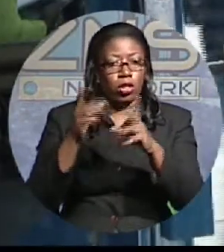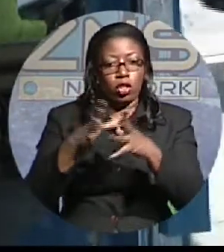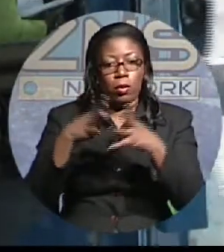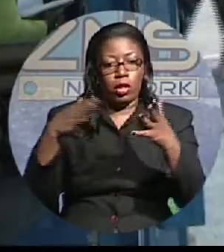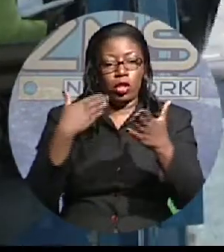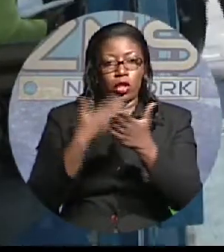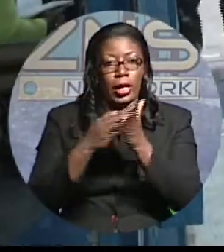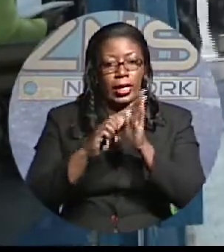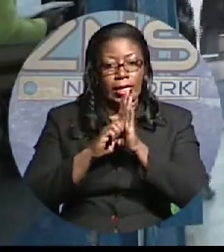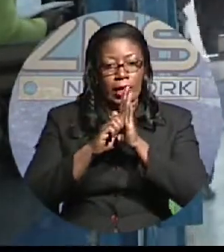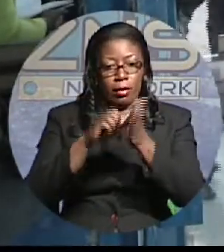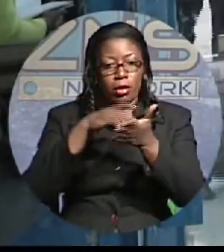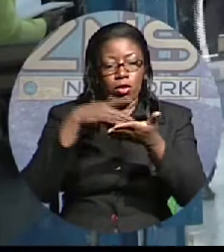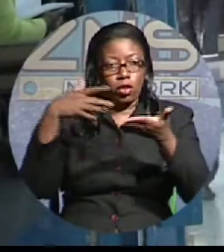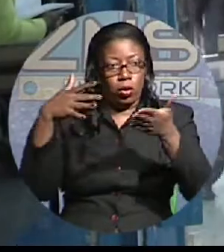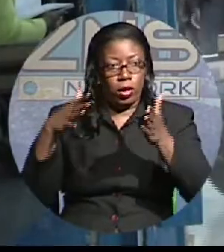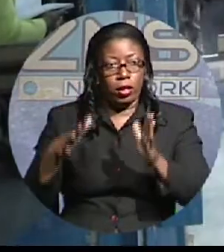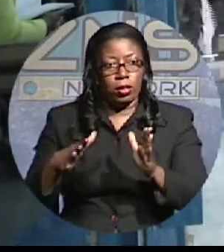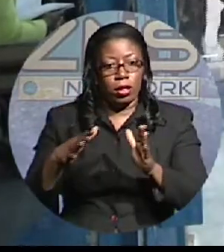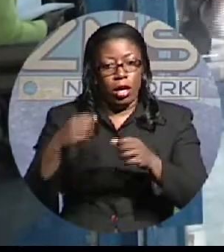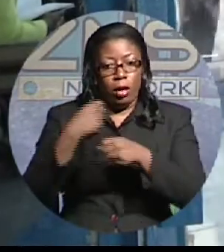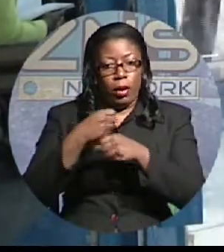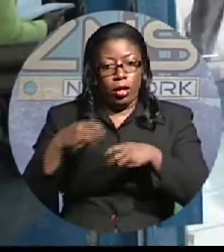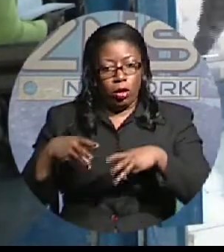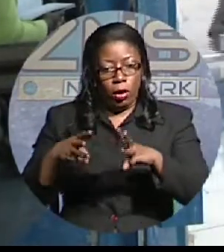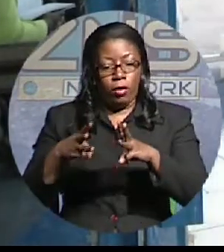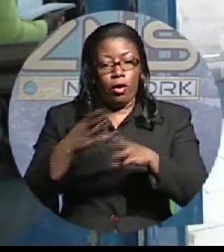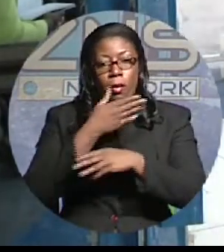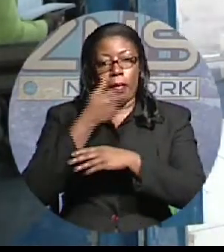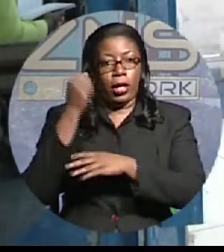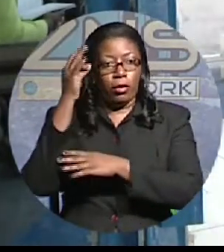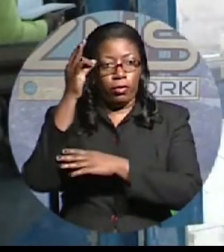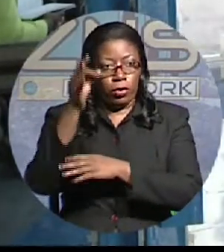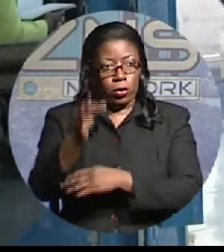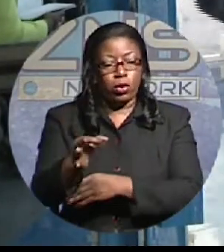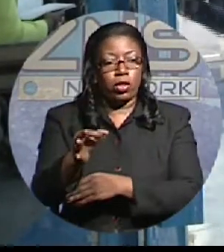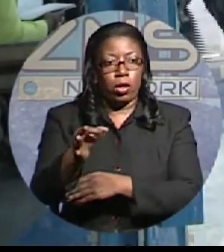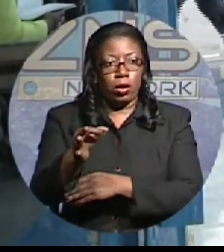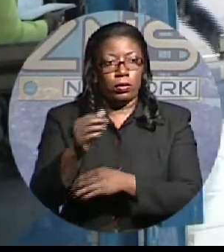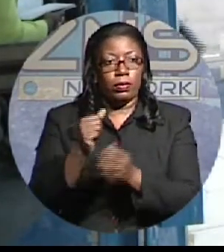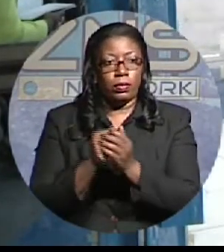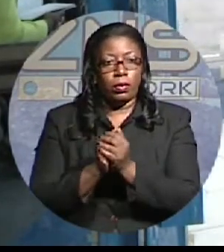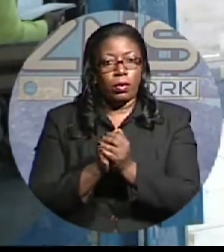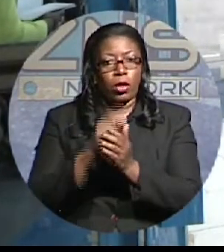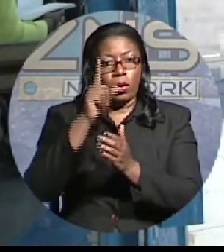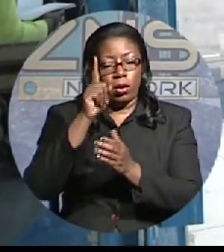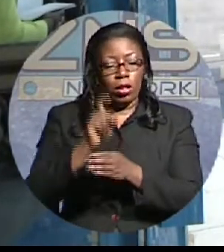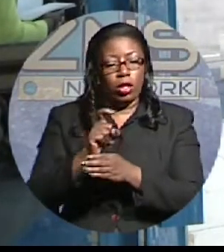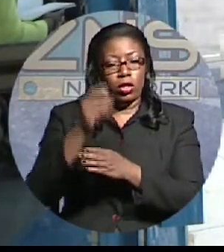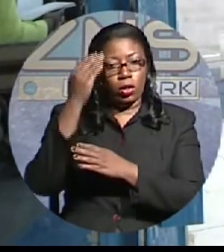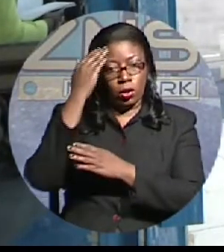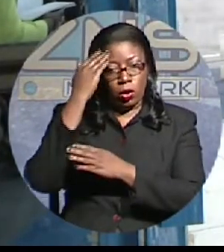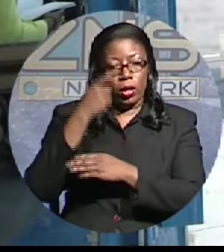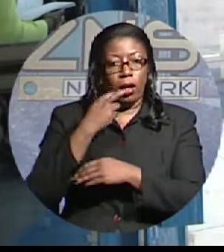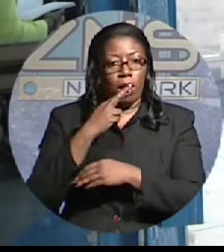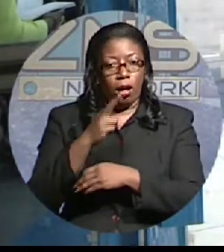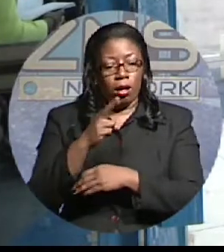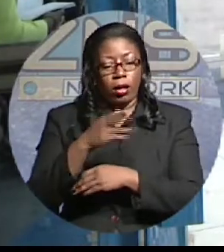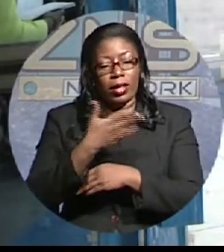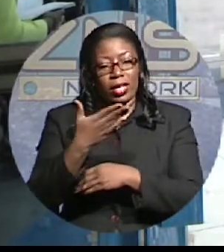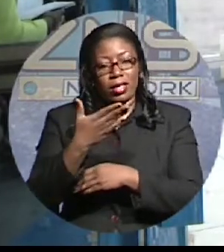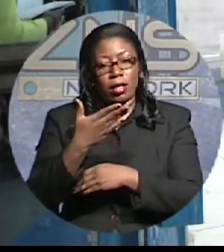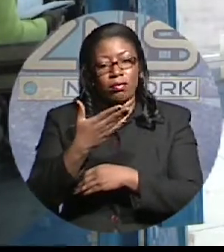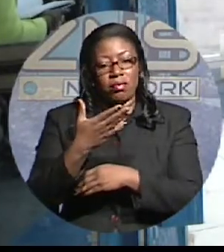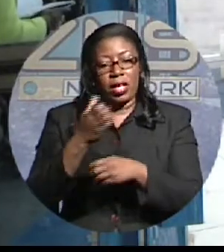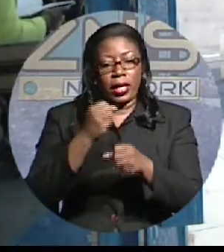great examples of students that are really paving the way for a brighter future, you know? And that's, we deserve to recognize them, because now things are getting kind of rough in the